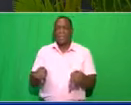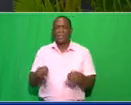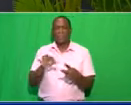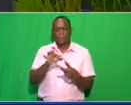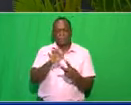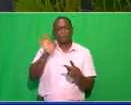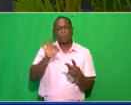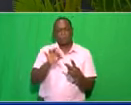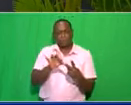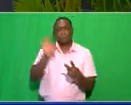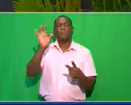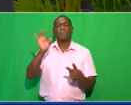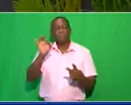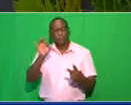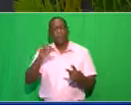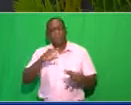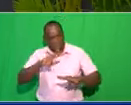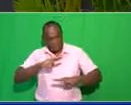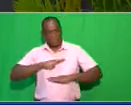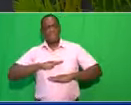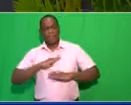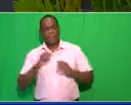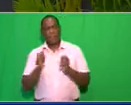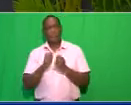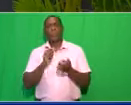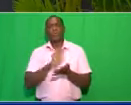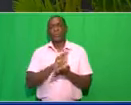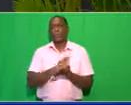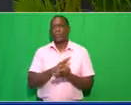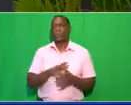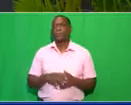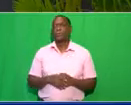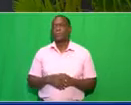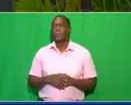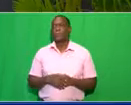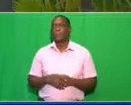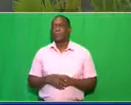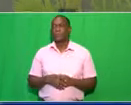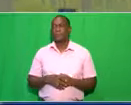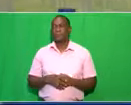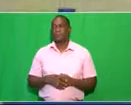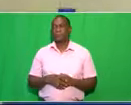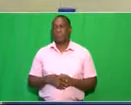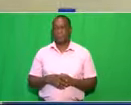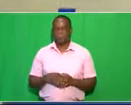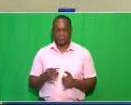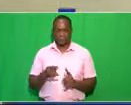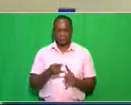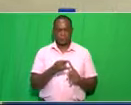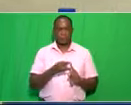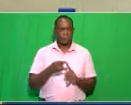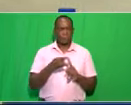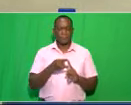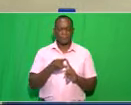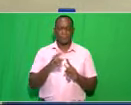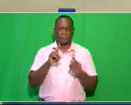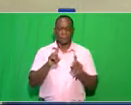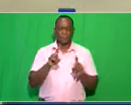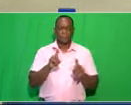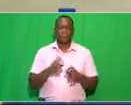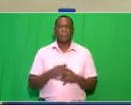that your schools are schools of choice as well. And here is a Zoom question, a technical one, technical because it speaks